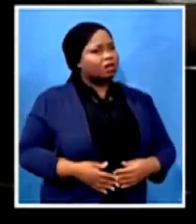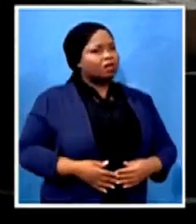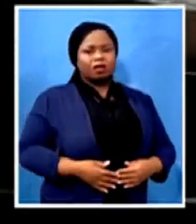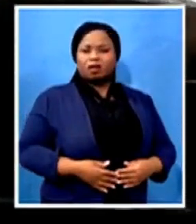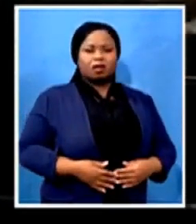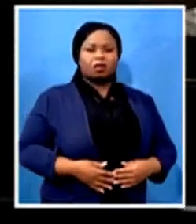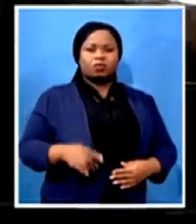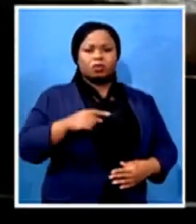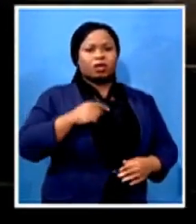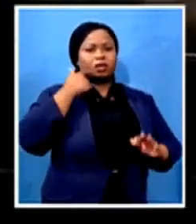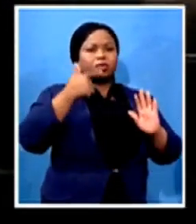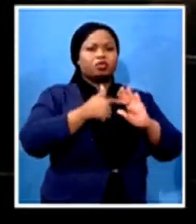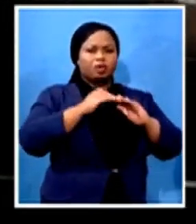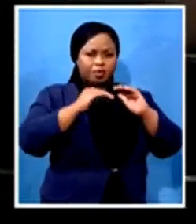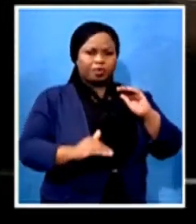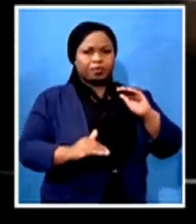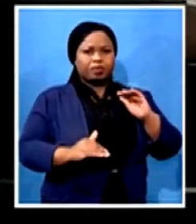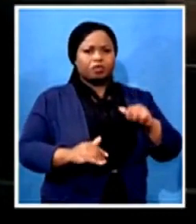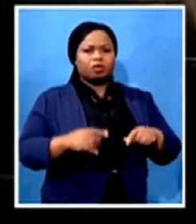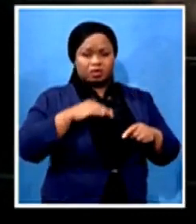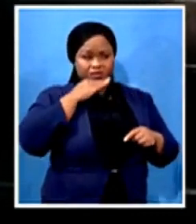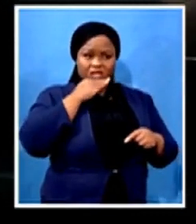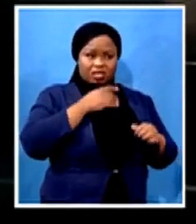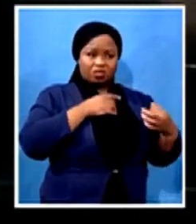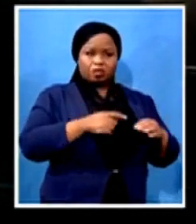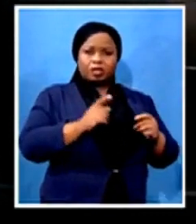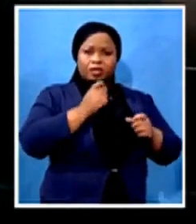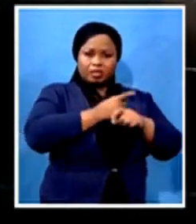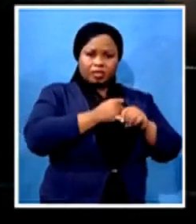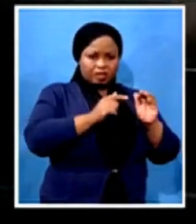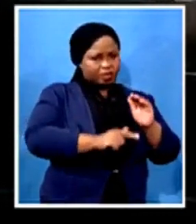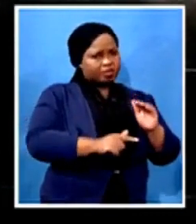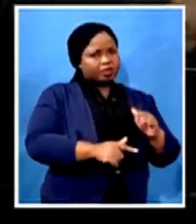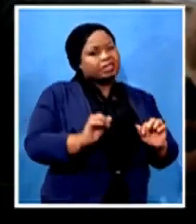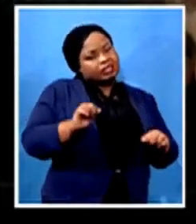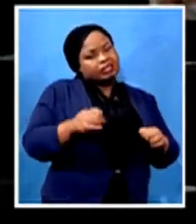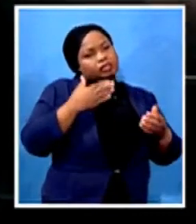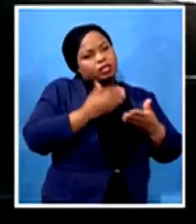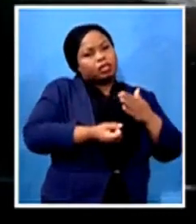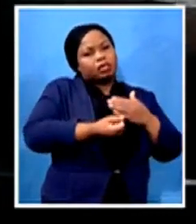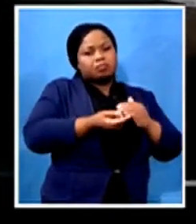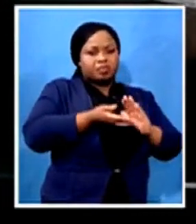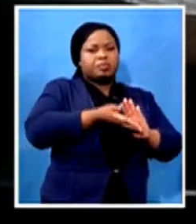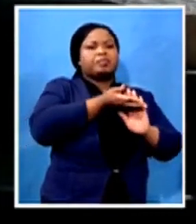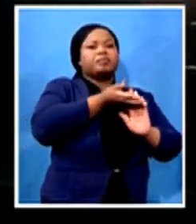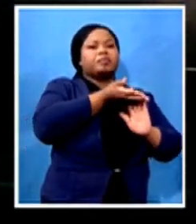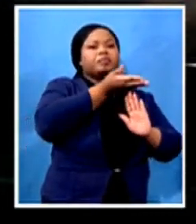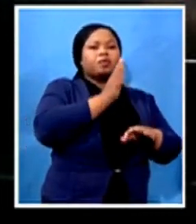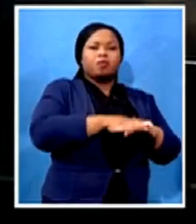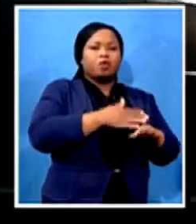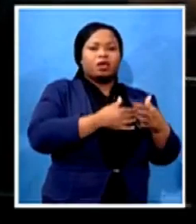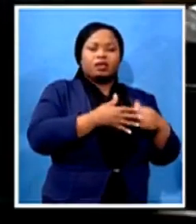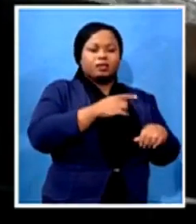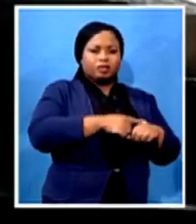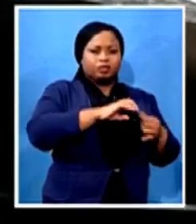going to go down? No, we are bound to increase our prices at any time to cover our expense. It is going